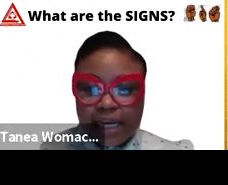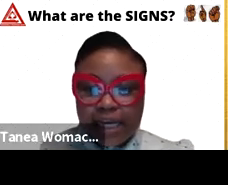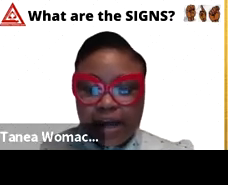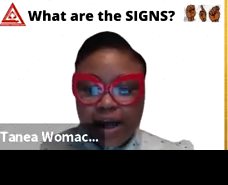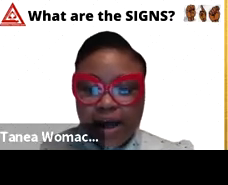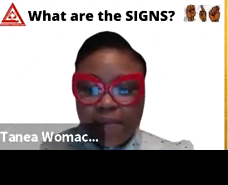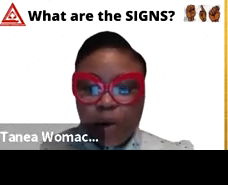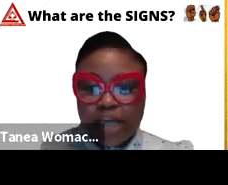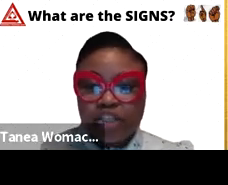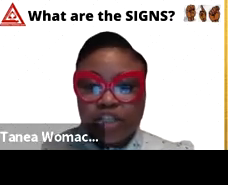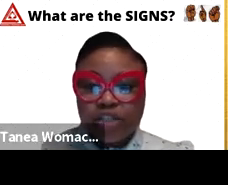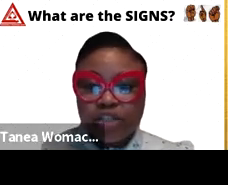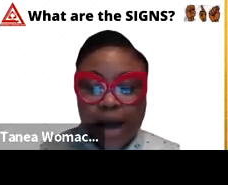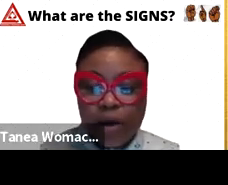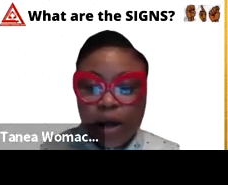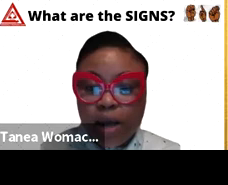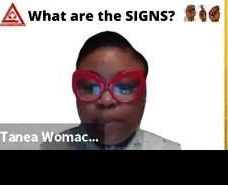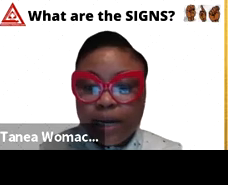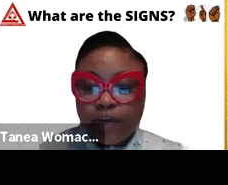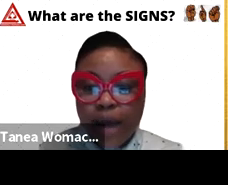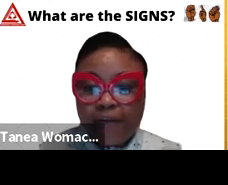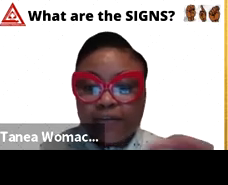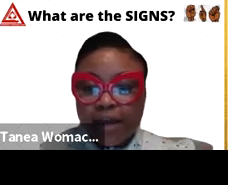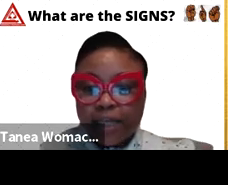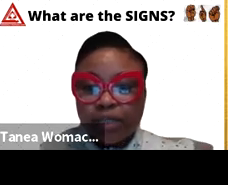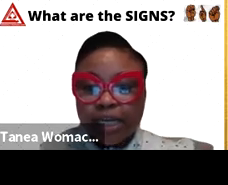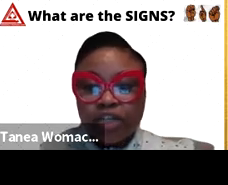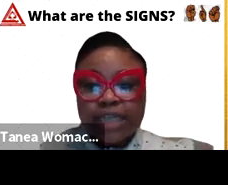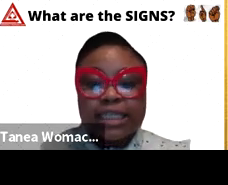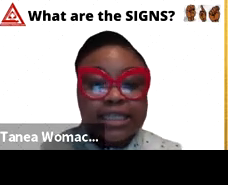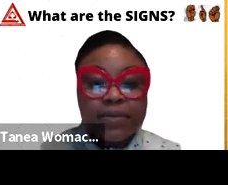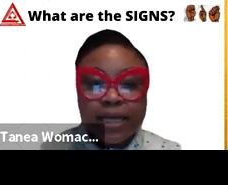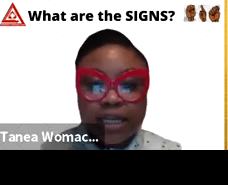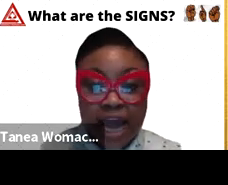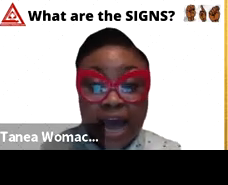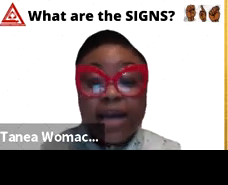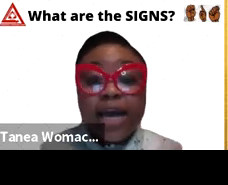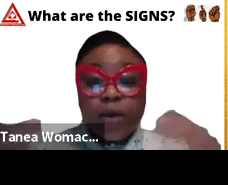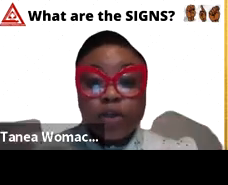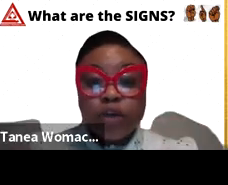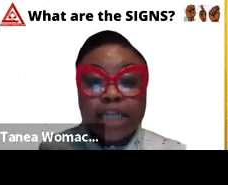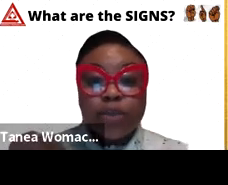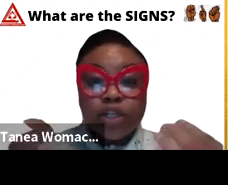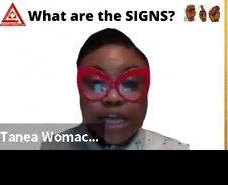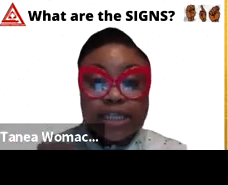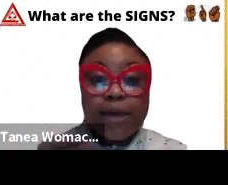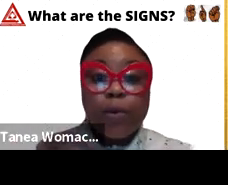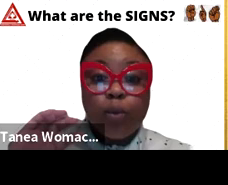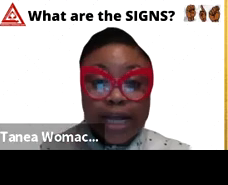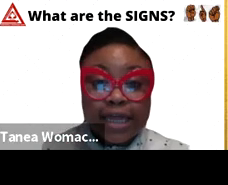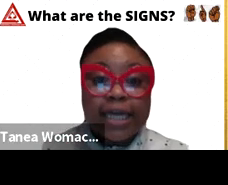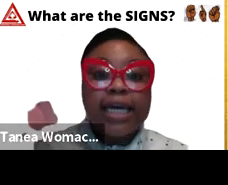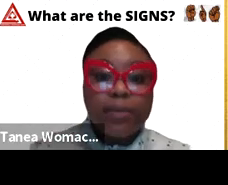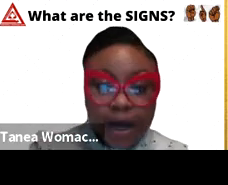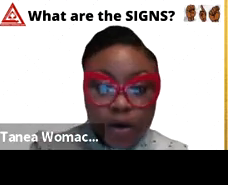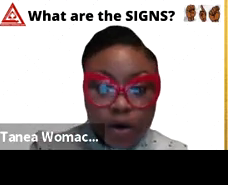the questions throughout, but if you have some that you didn't address, list them in the chat, and we'll try to address them